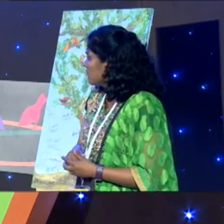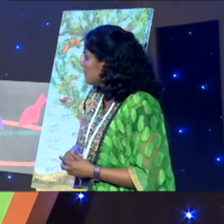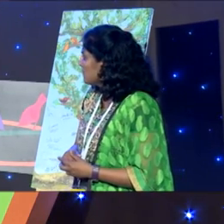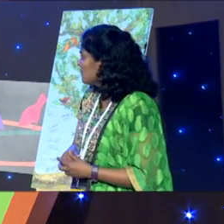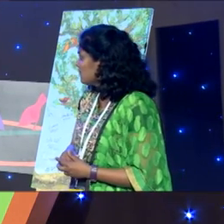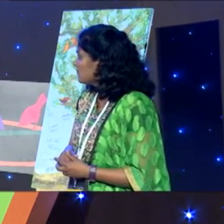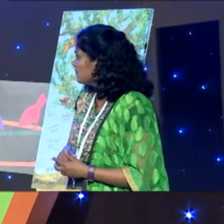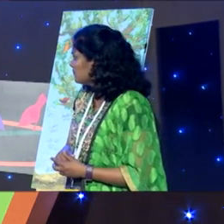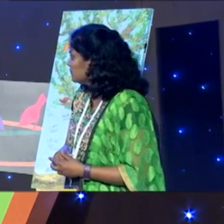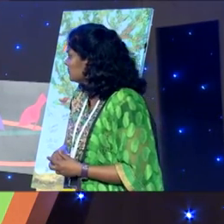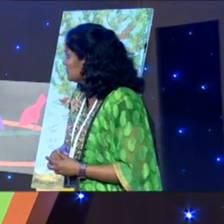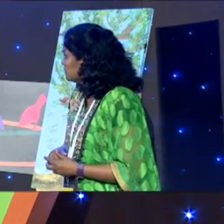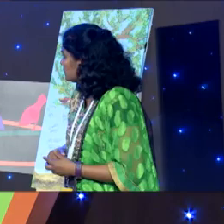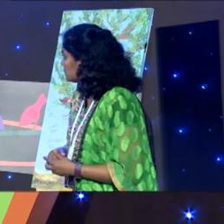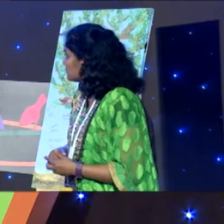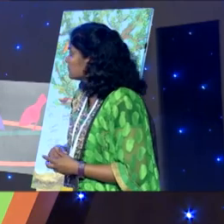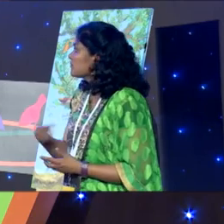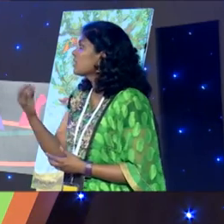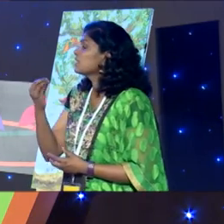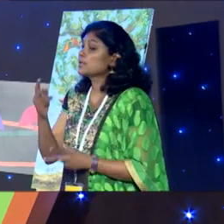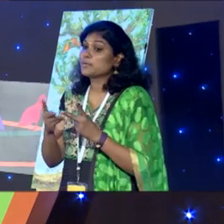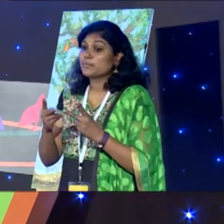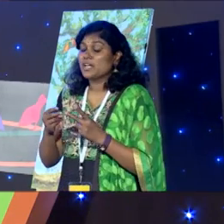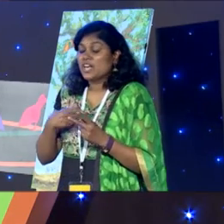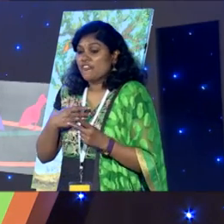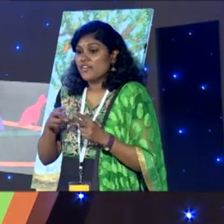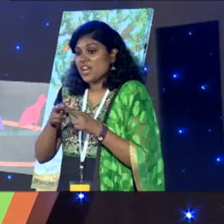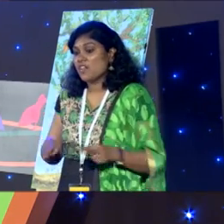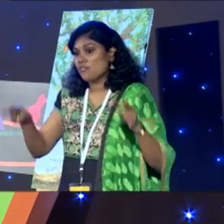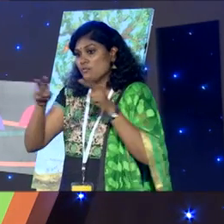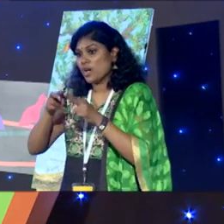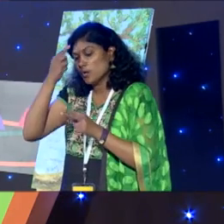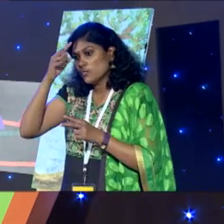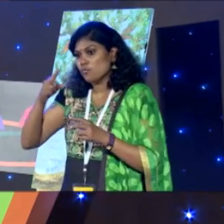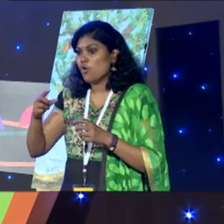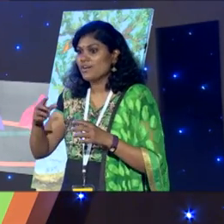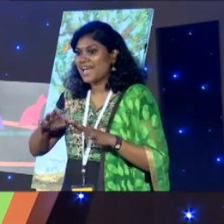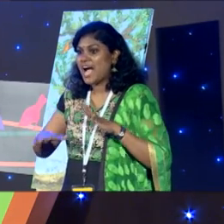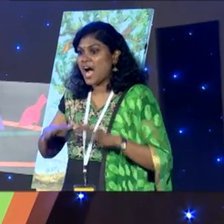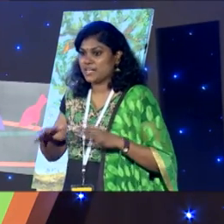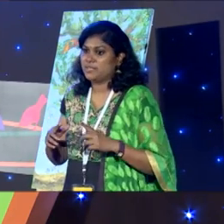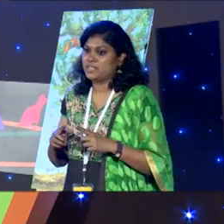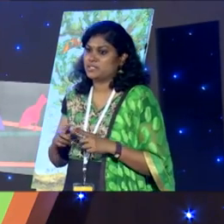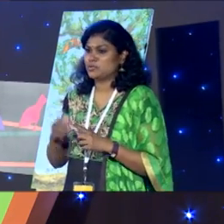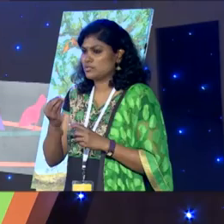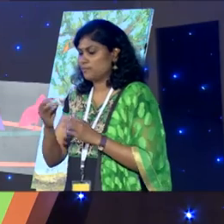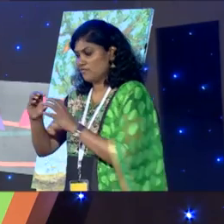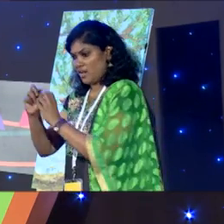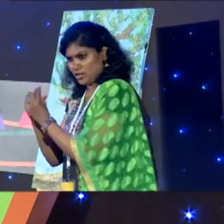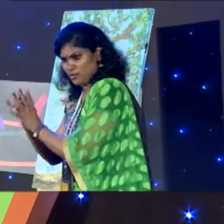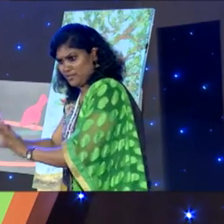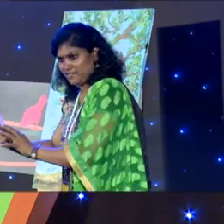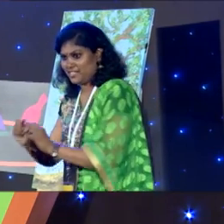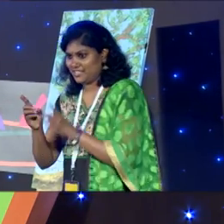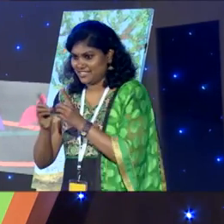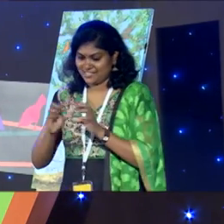Some people found that there is value for animal parts in the international trade. So there's poaching. Since our forests